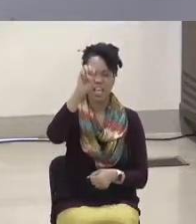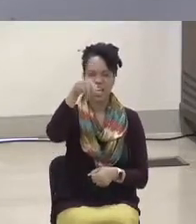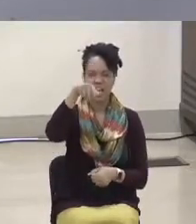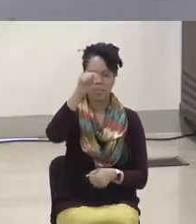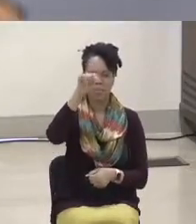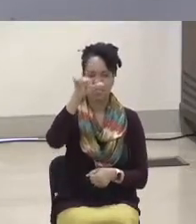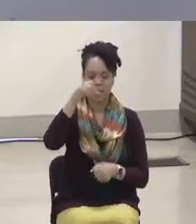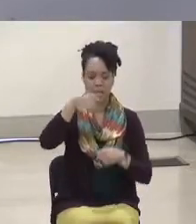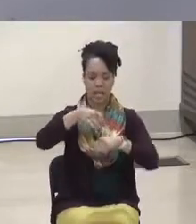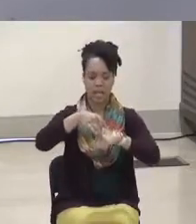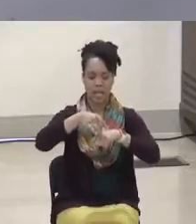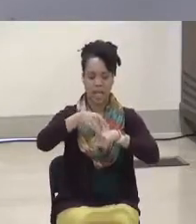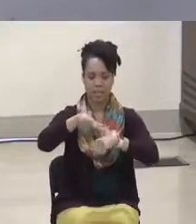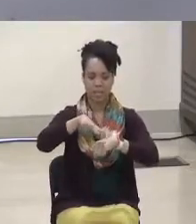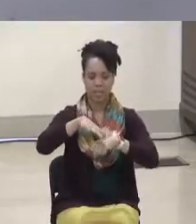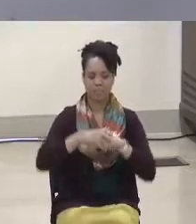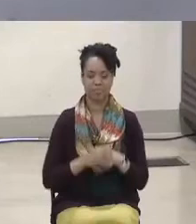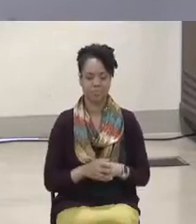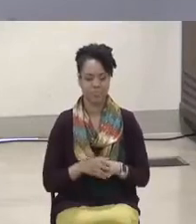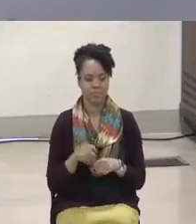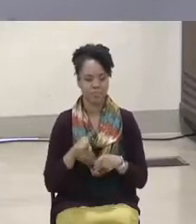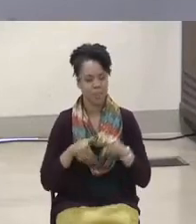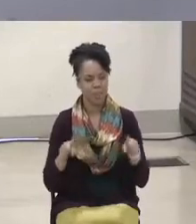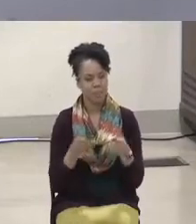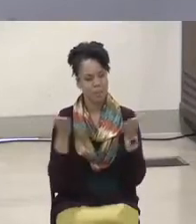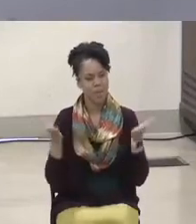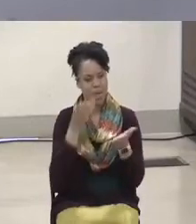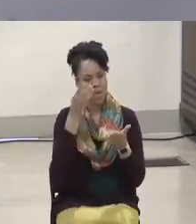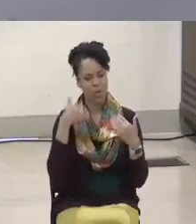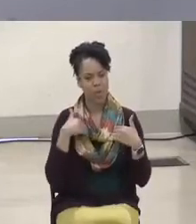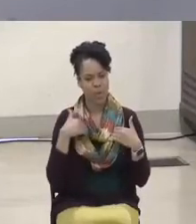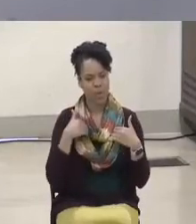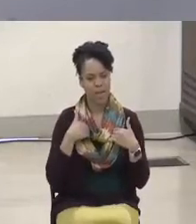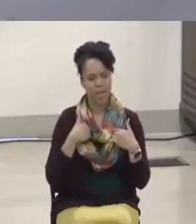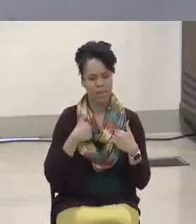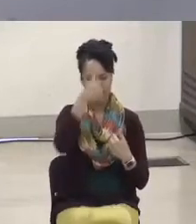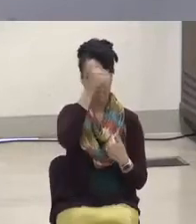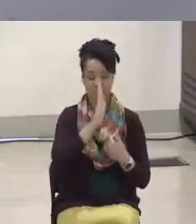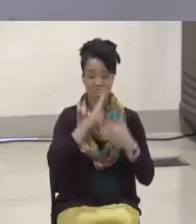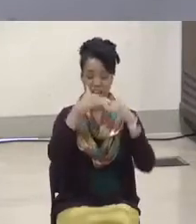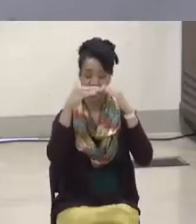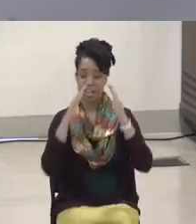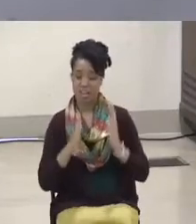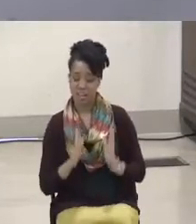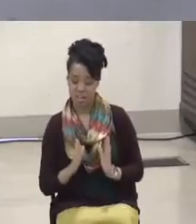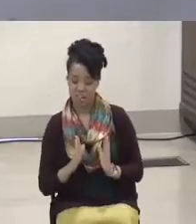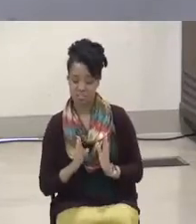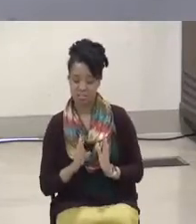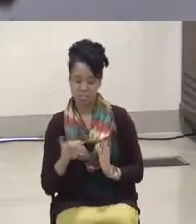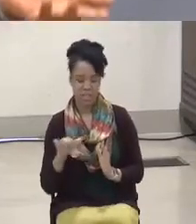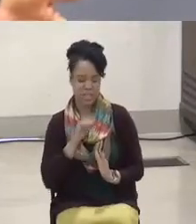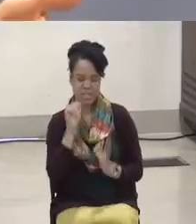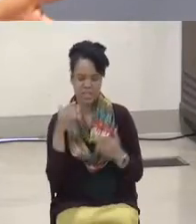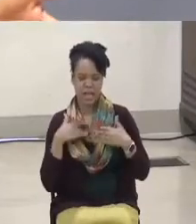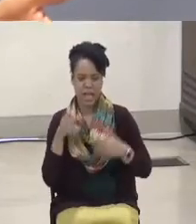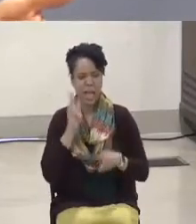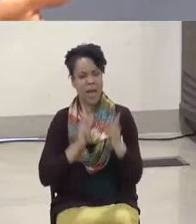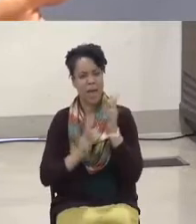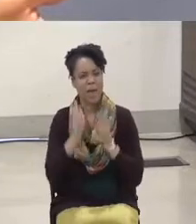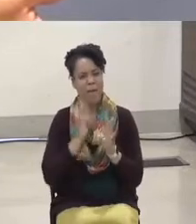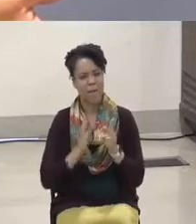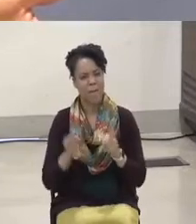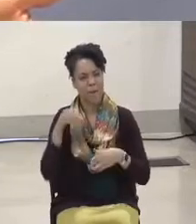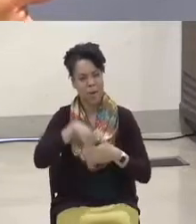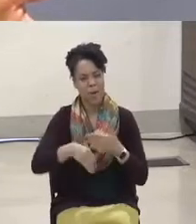vacía. But here you have a house of God Pero aquí está la casa de Dios, that doesn't have people in it, que no